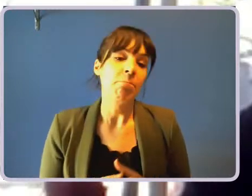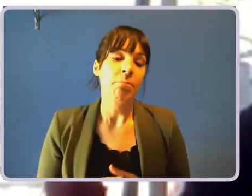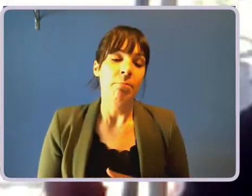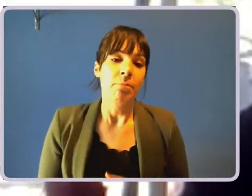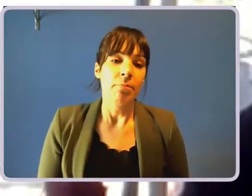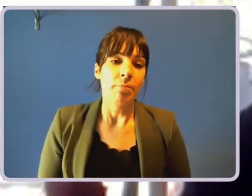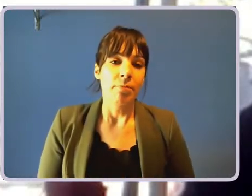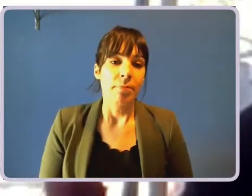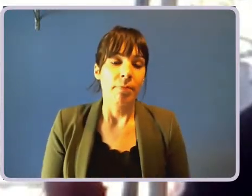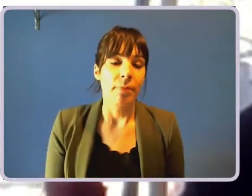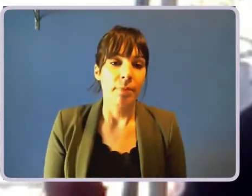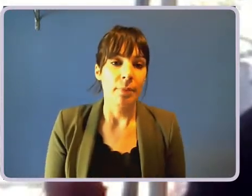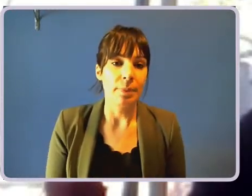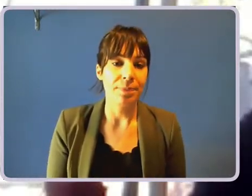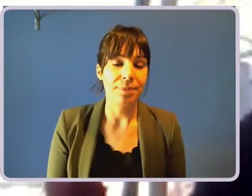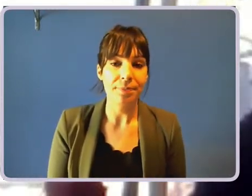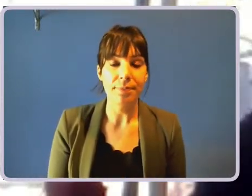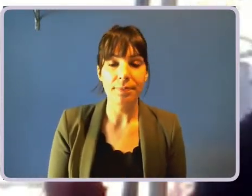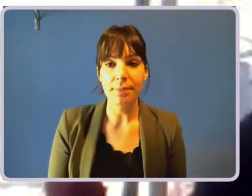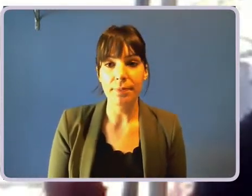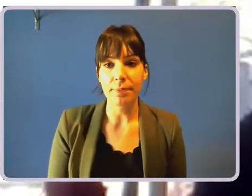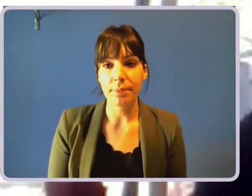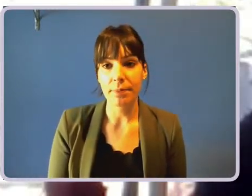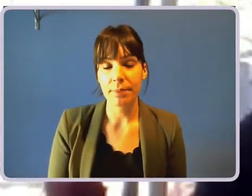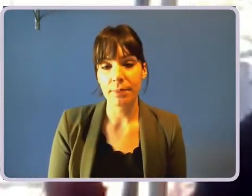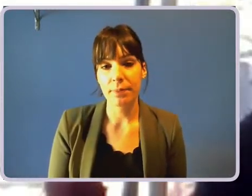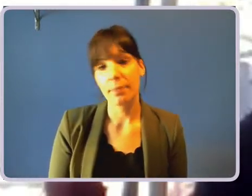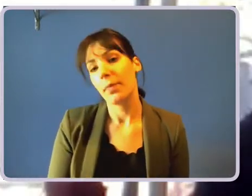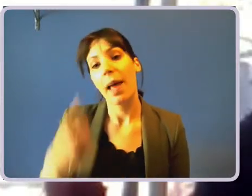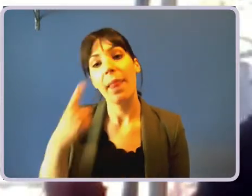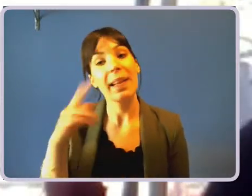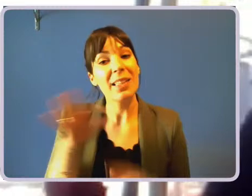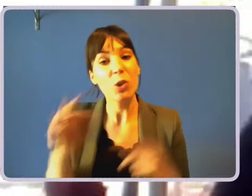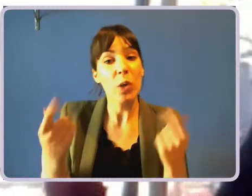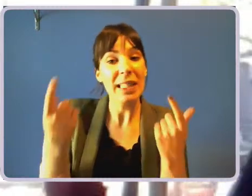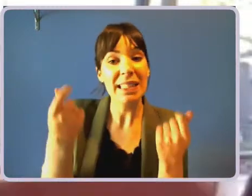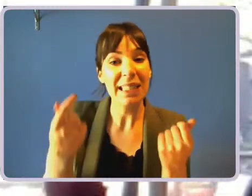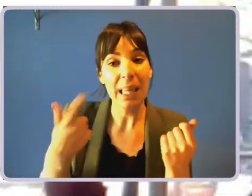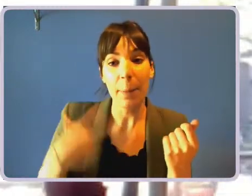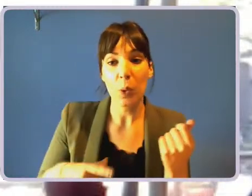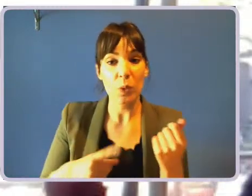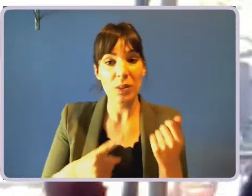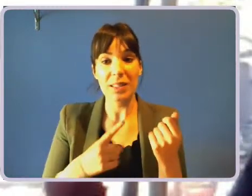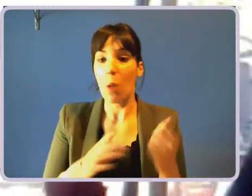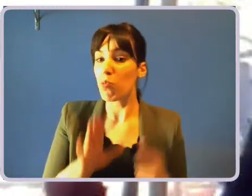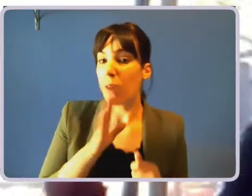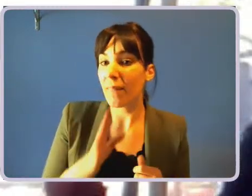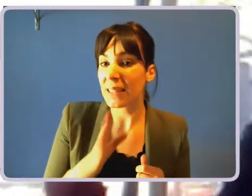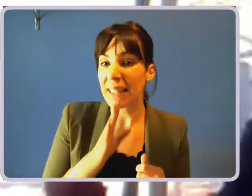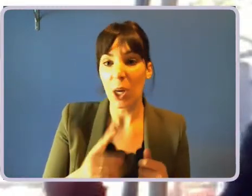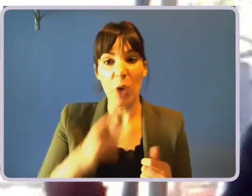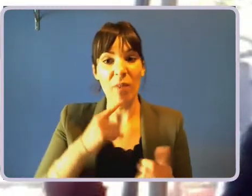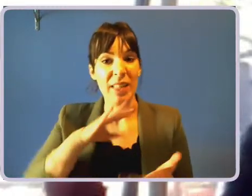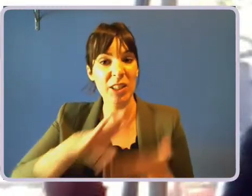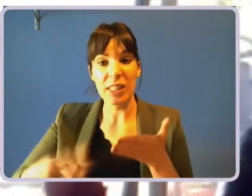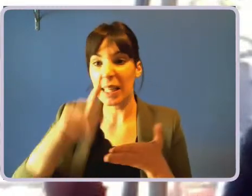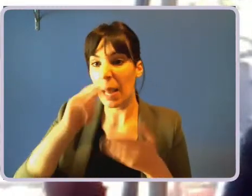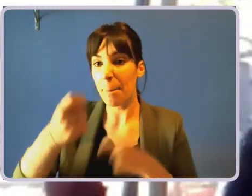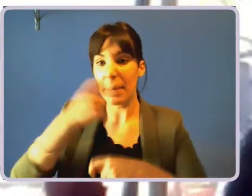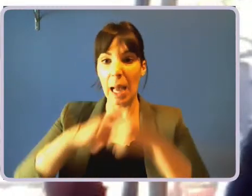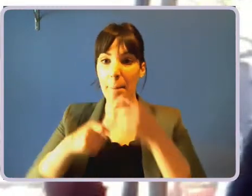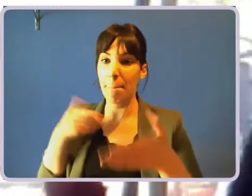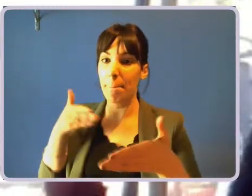it's not easy because of privacy and confidentiality. And I think that going back to where I started with